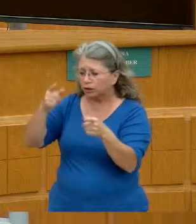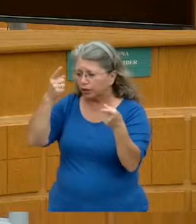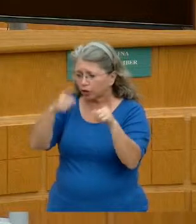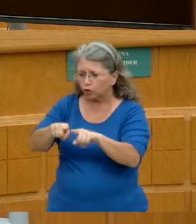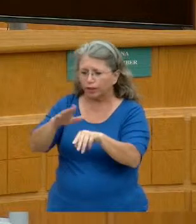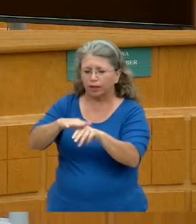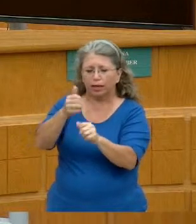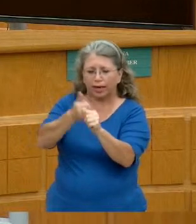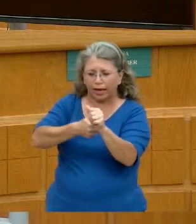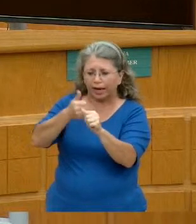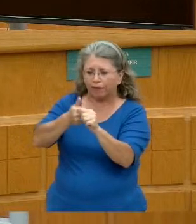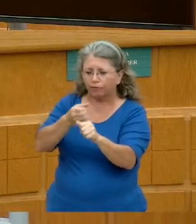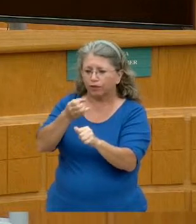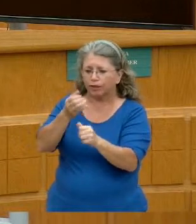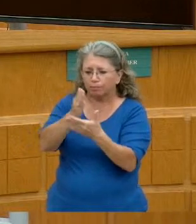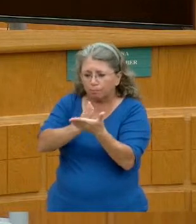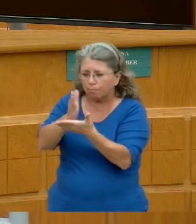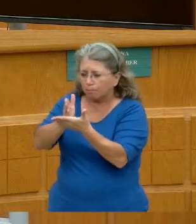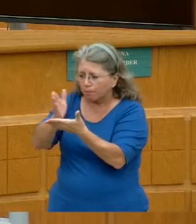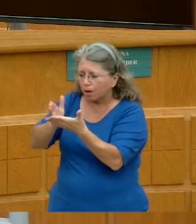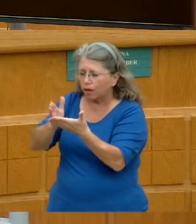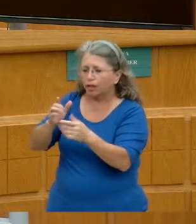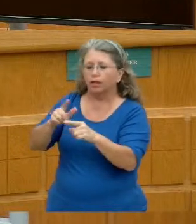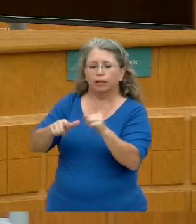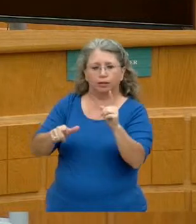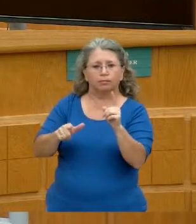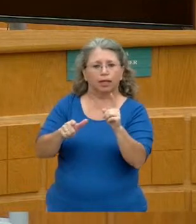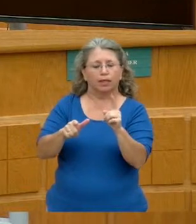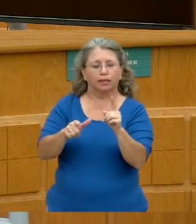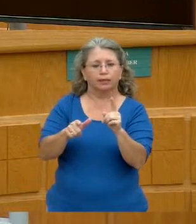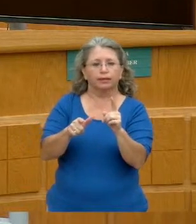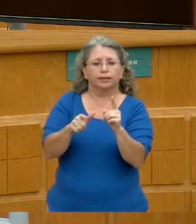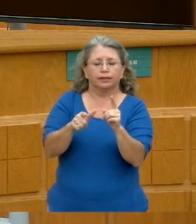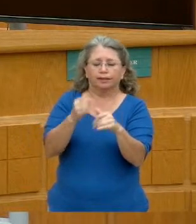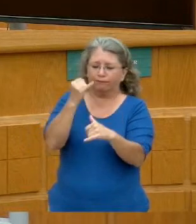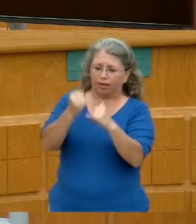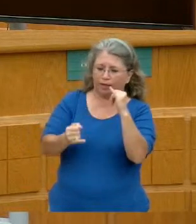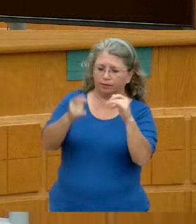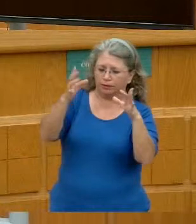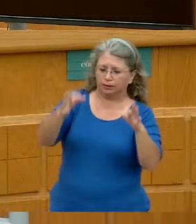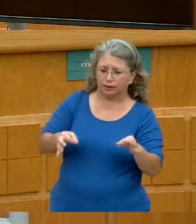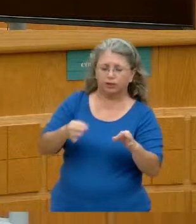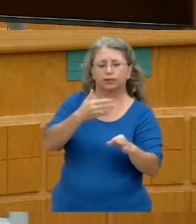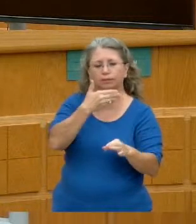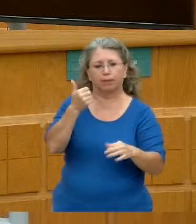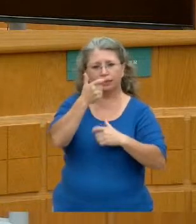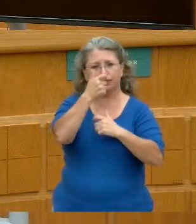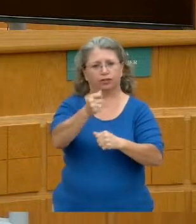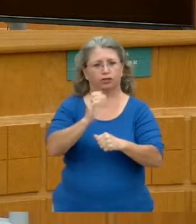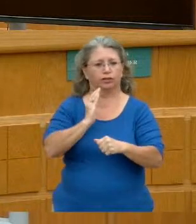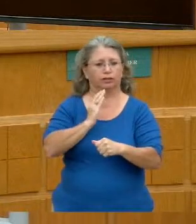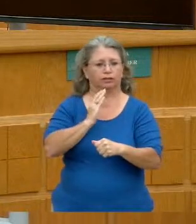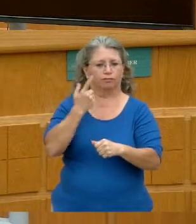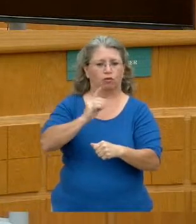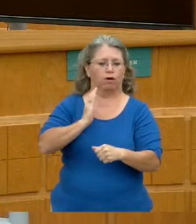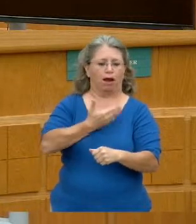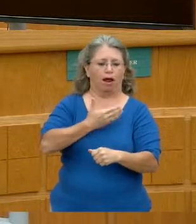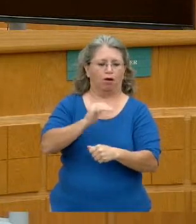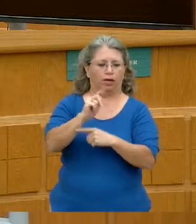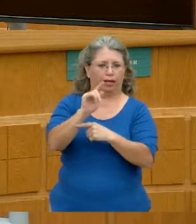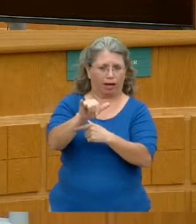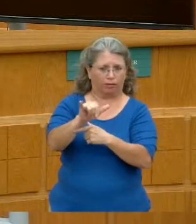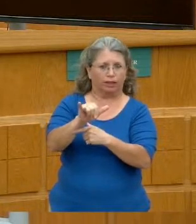ultimate decision was it's in the best interest of the county to do this, and the consistency is